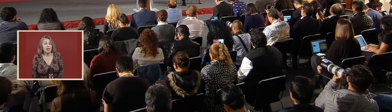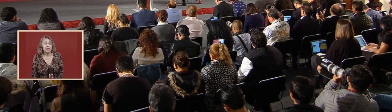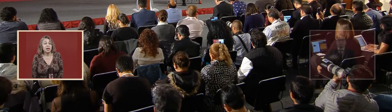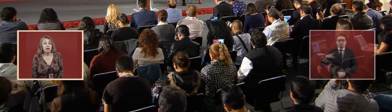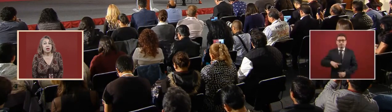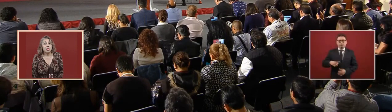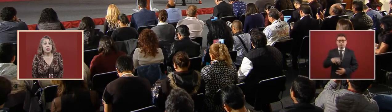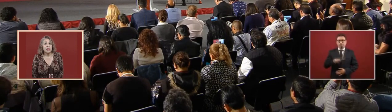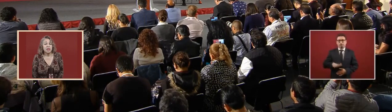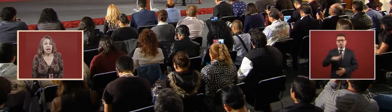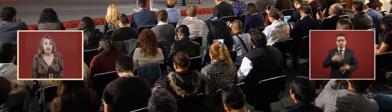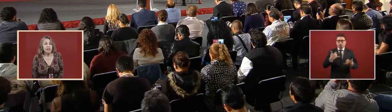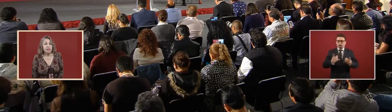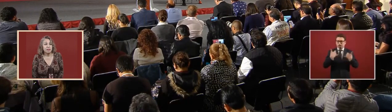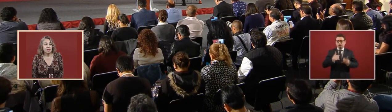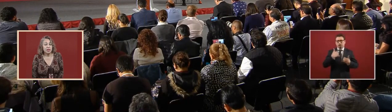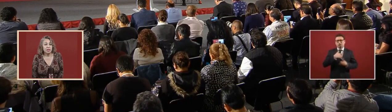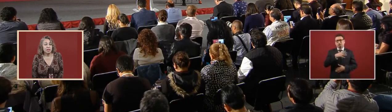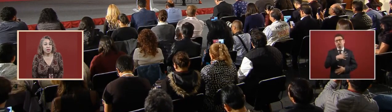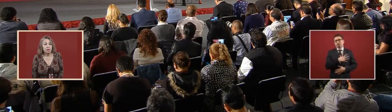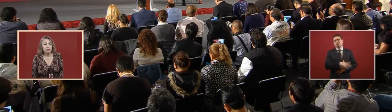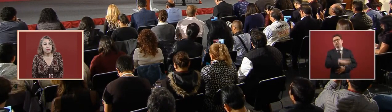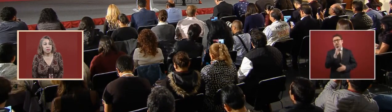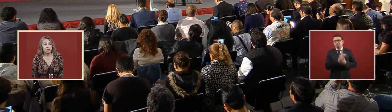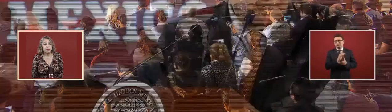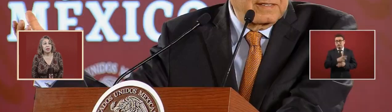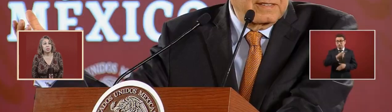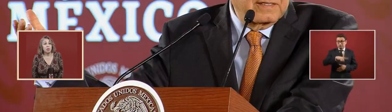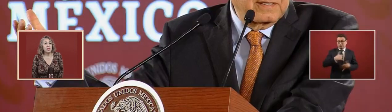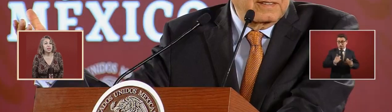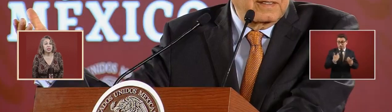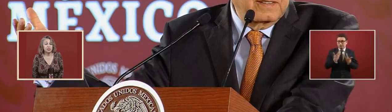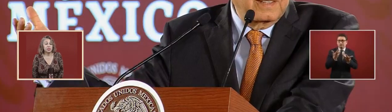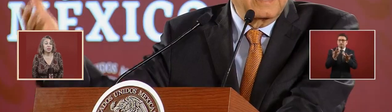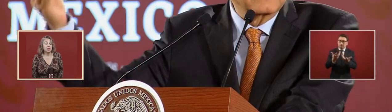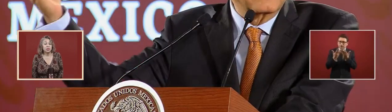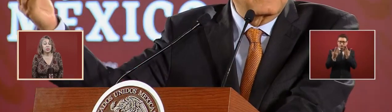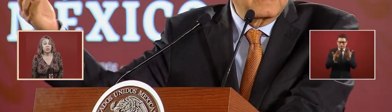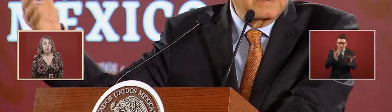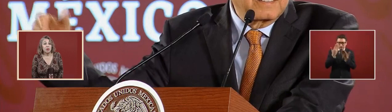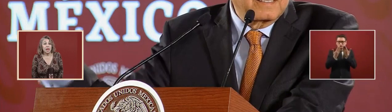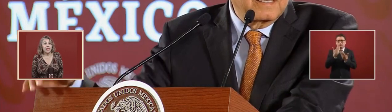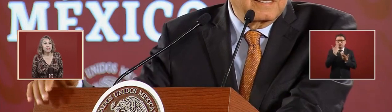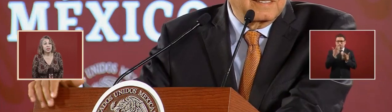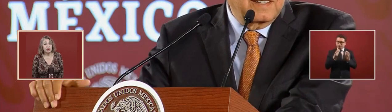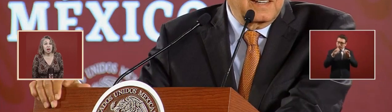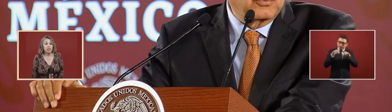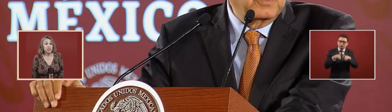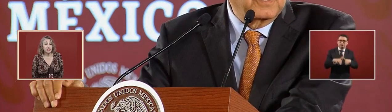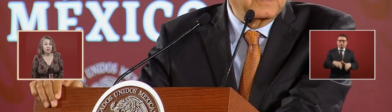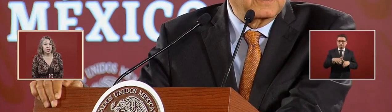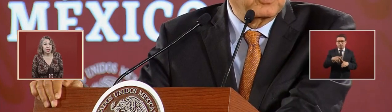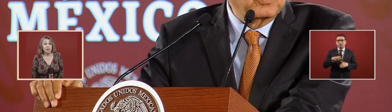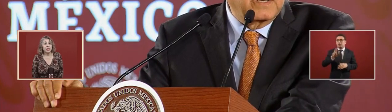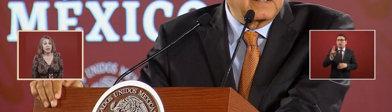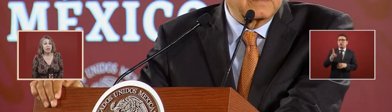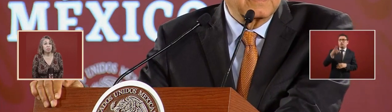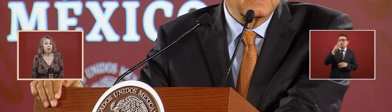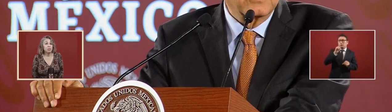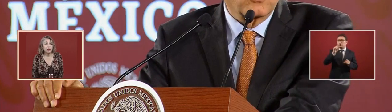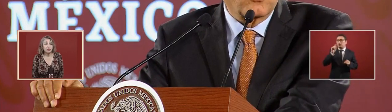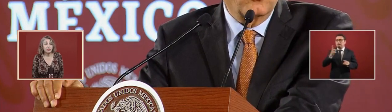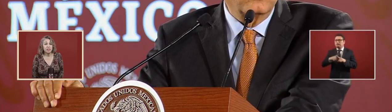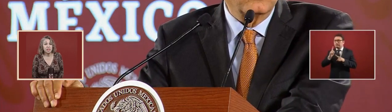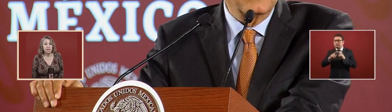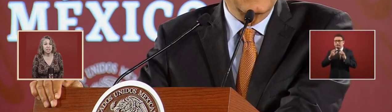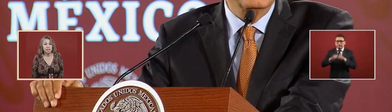where they denied the youth that wanted to ingresar enter college a las universidades públicas in